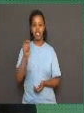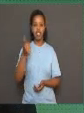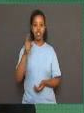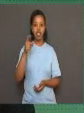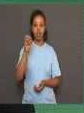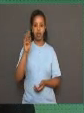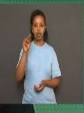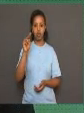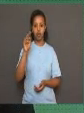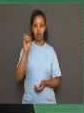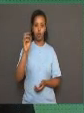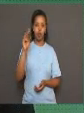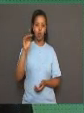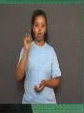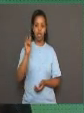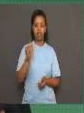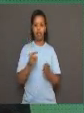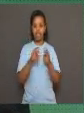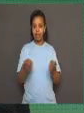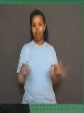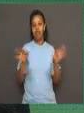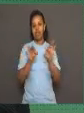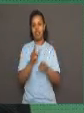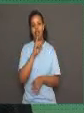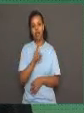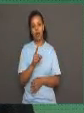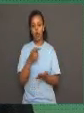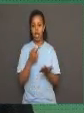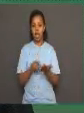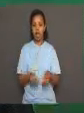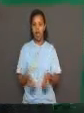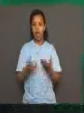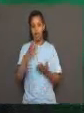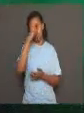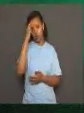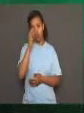Taxonomy is necessary for a number of reasons.